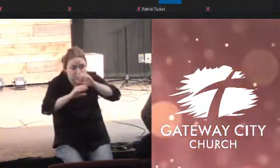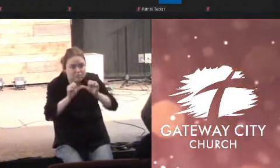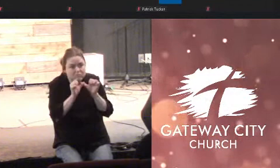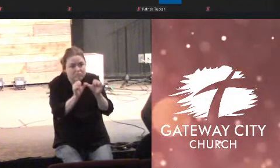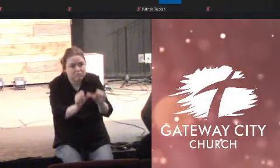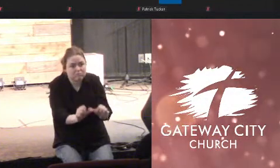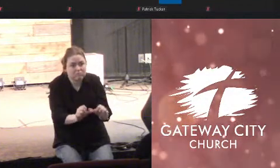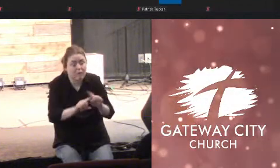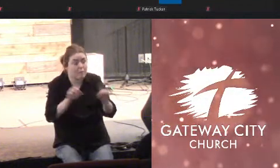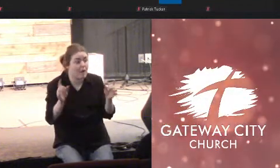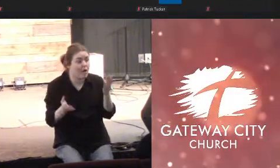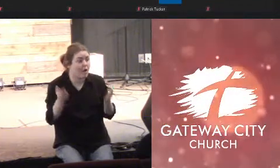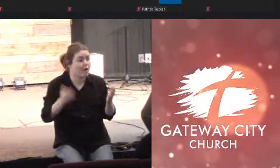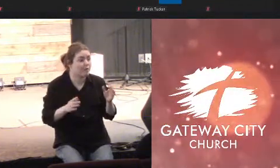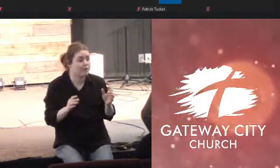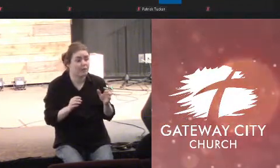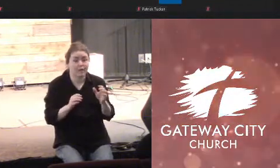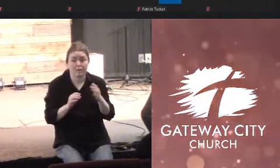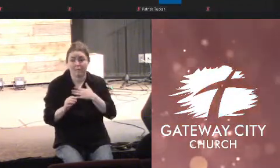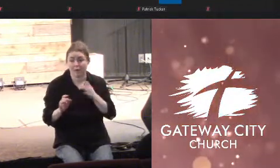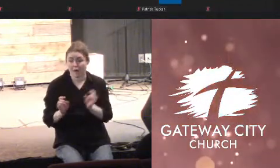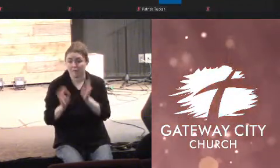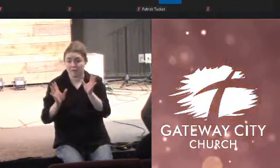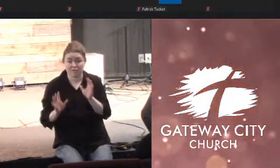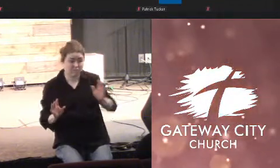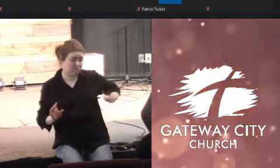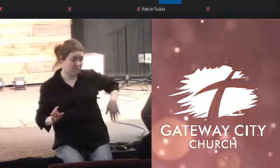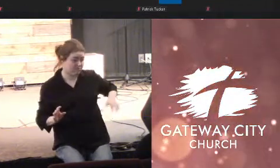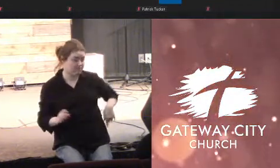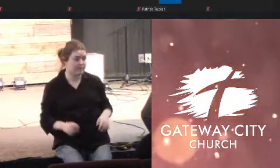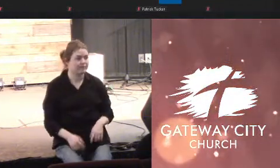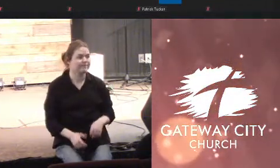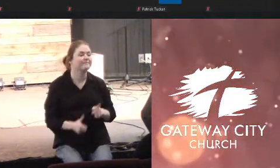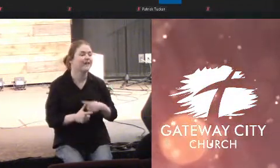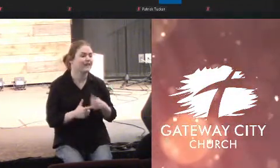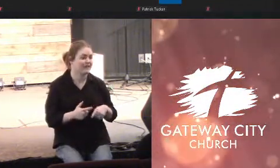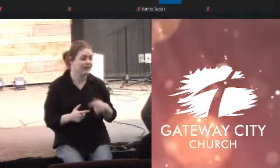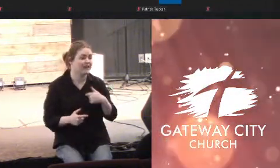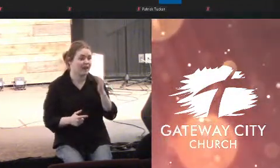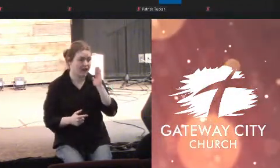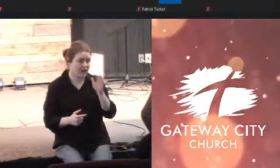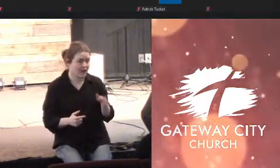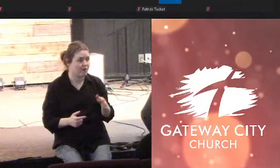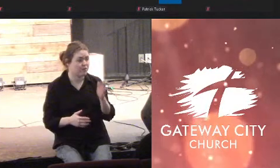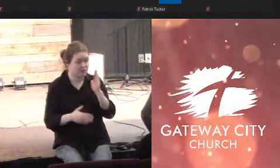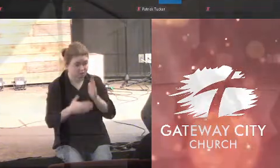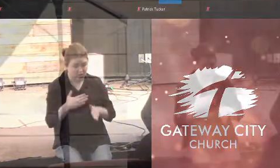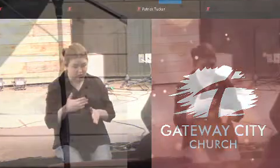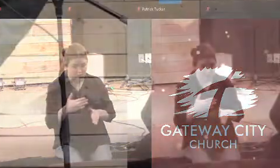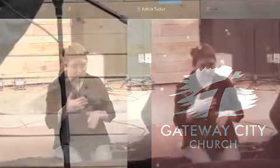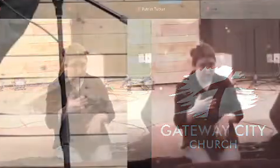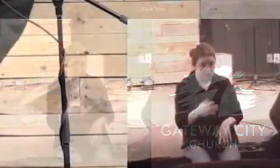What if my miracle hasn't come, Vince? Then I'll leave you with these seven things you can do.